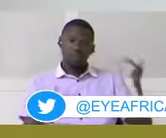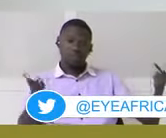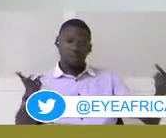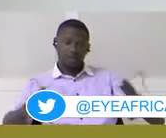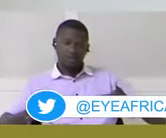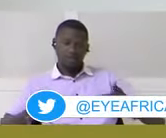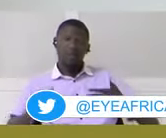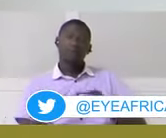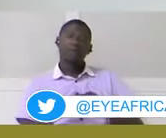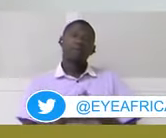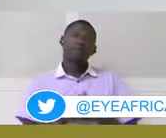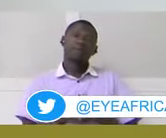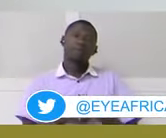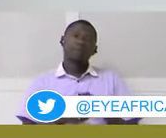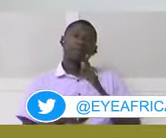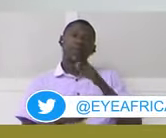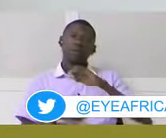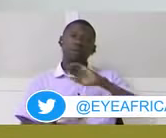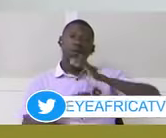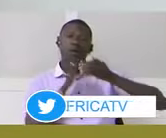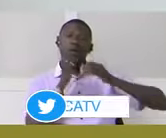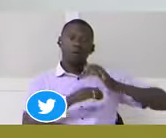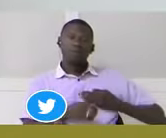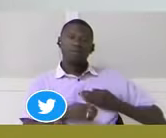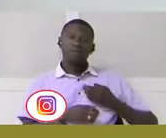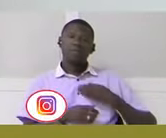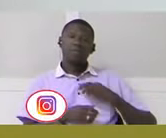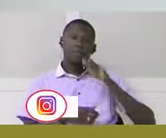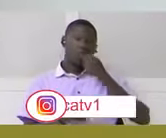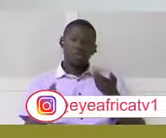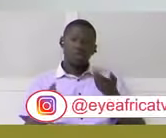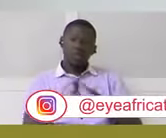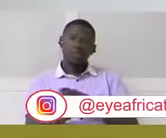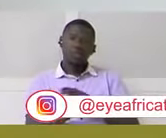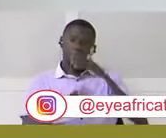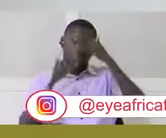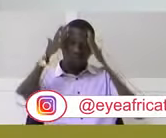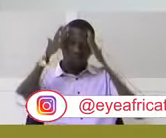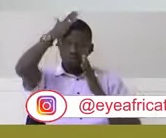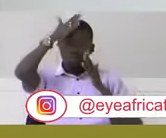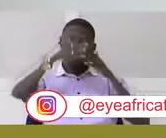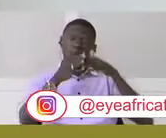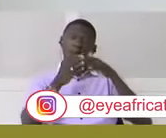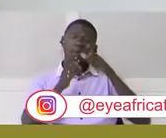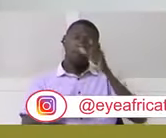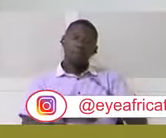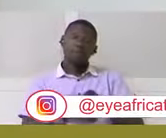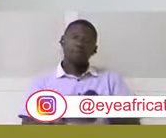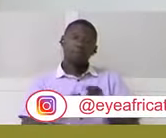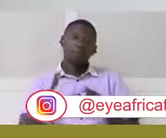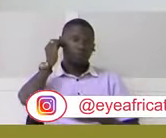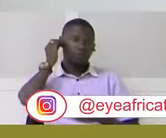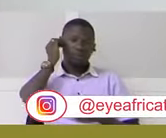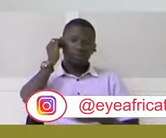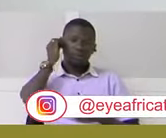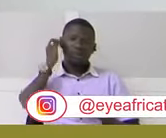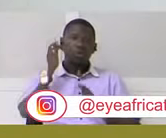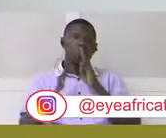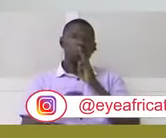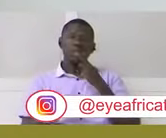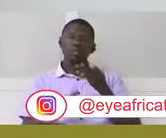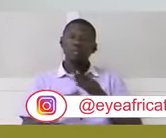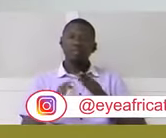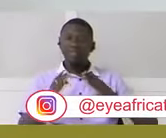ye bunyaro kumandiro ke. The wives of the dead soldiers who passed. Sojaru menu fatanu pur TRRC la musol kumandi. Who were either